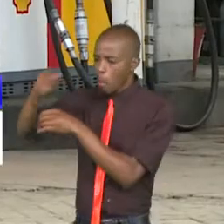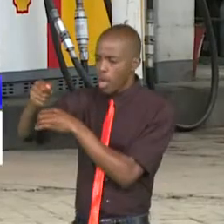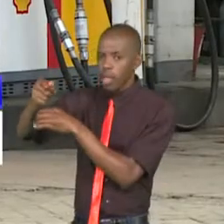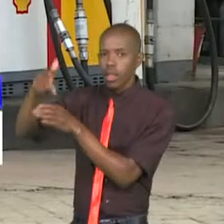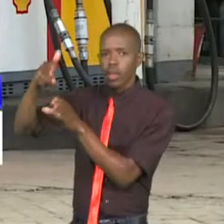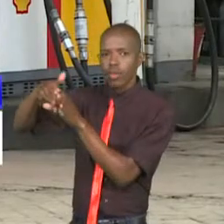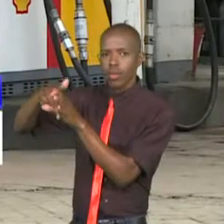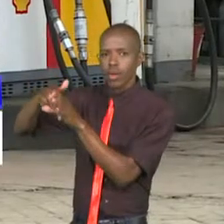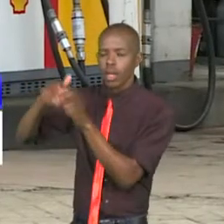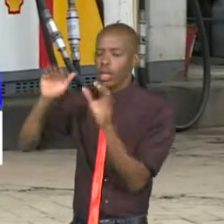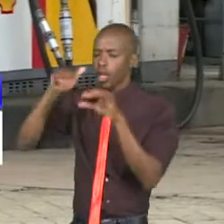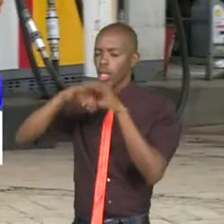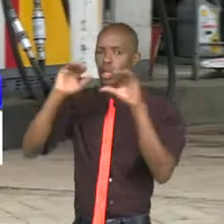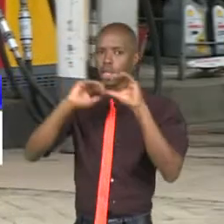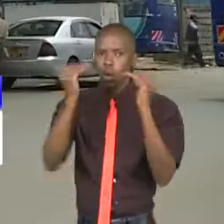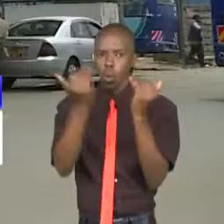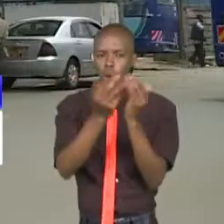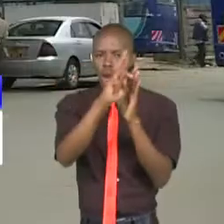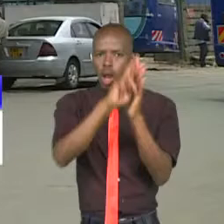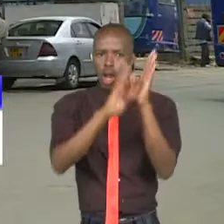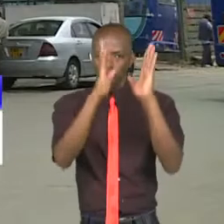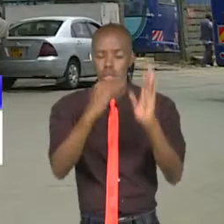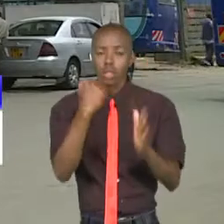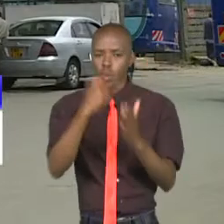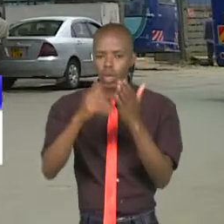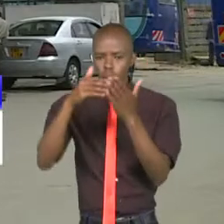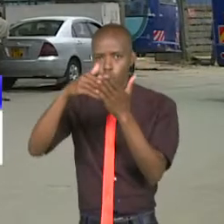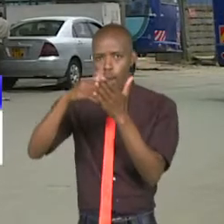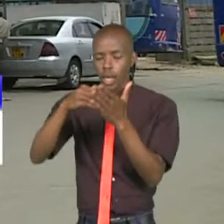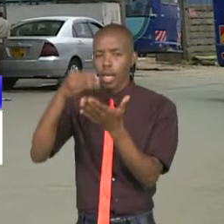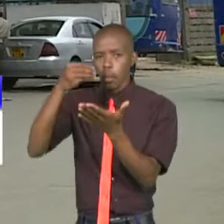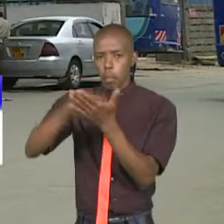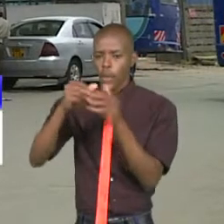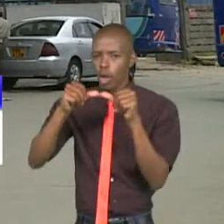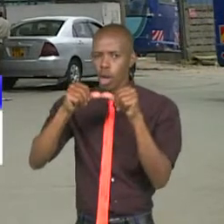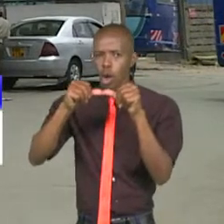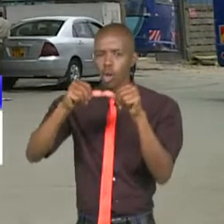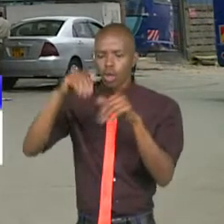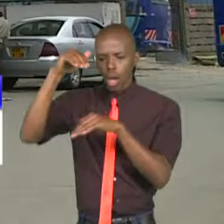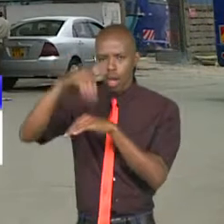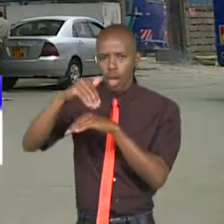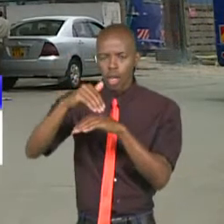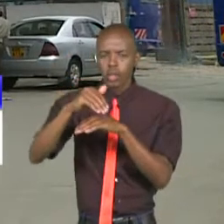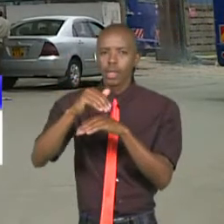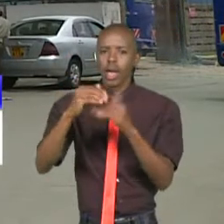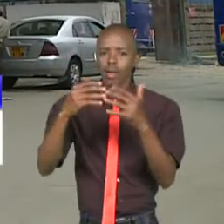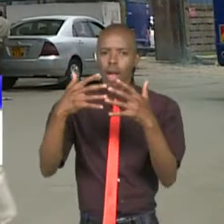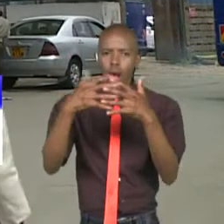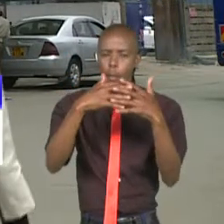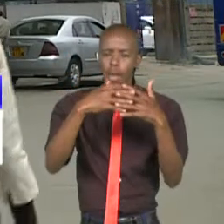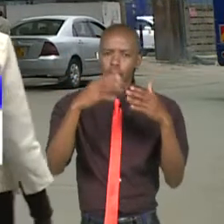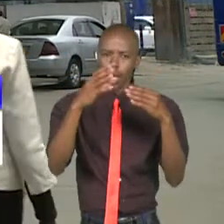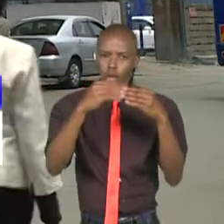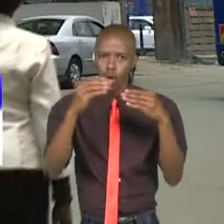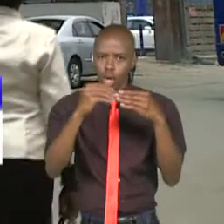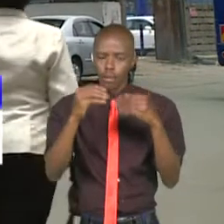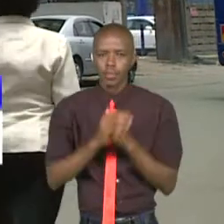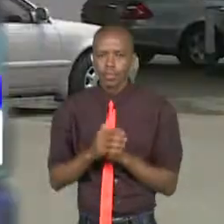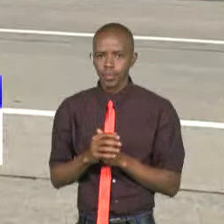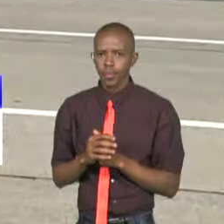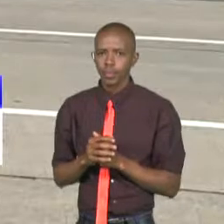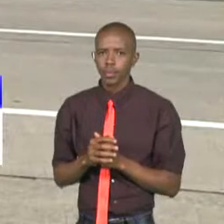crude oil globally. Regulators also attribute the weakening shilling that has continued to decline against the US dollar, signaling the tougher times